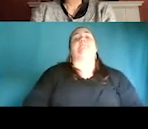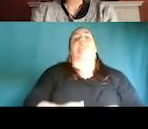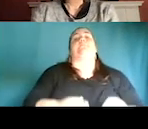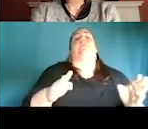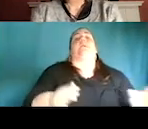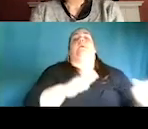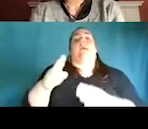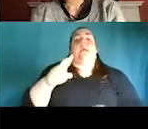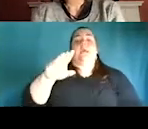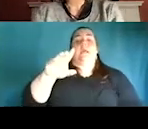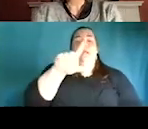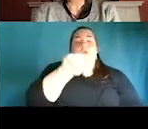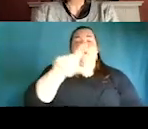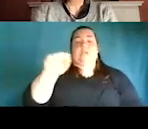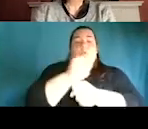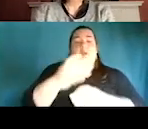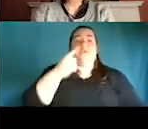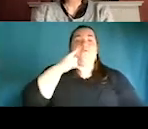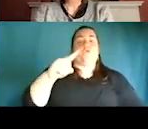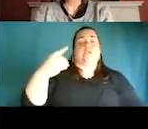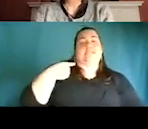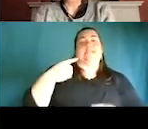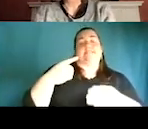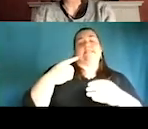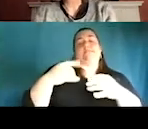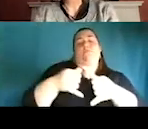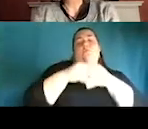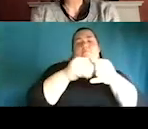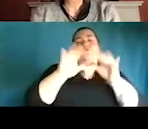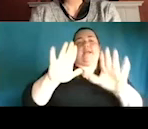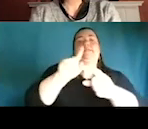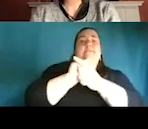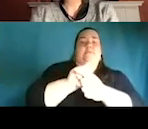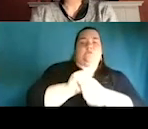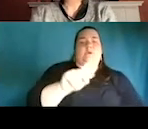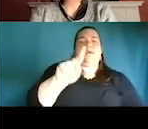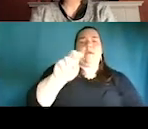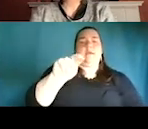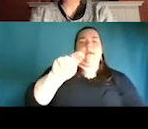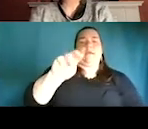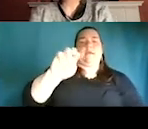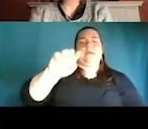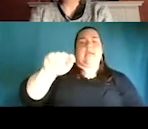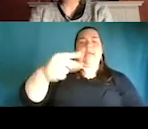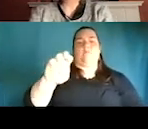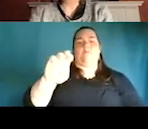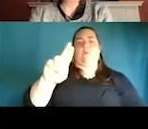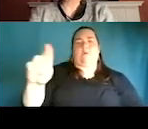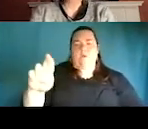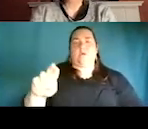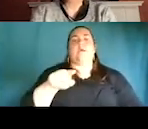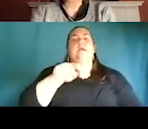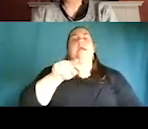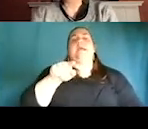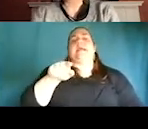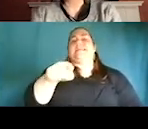The 2020 winner for the Dean's Award for Excellence in Mentoring is Kenneth Brower. Professor Brower is described as a rigorous,